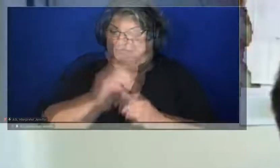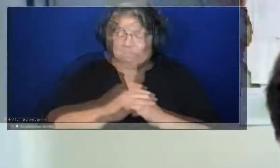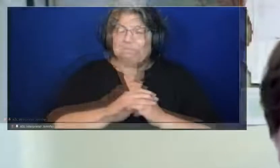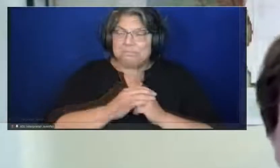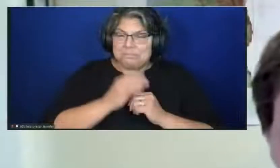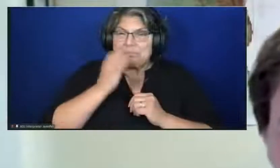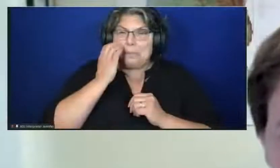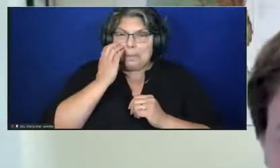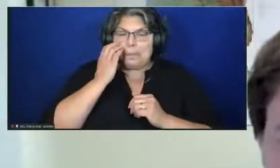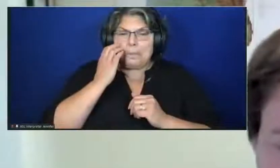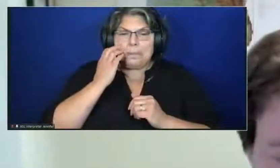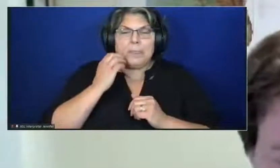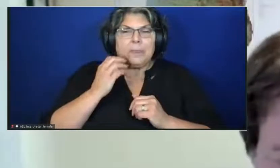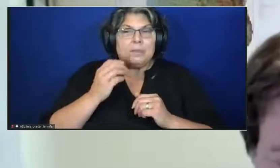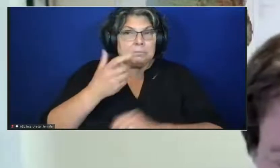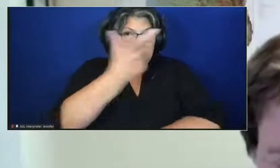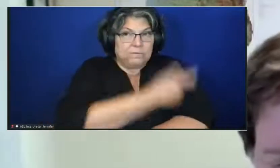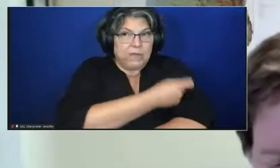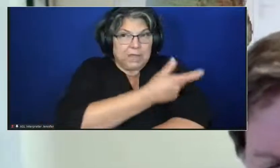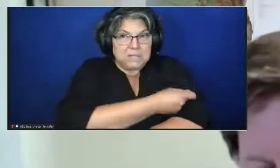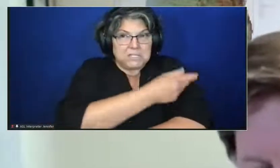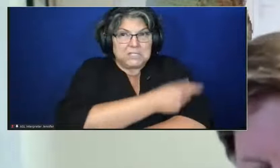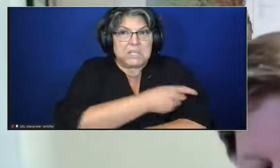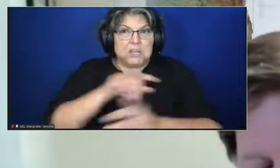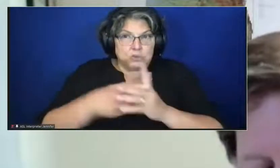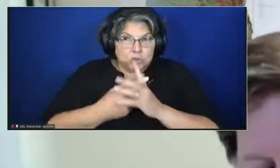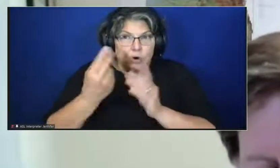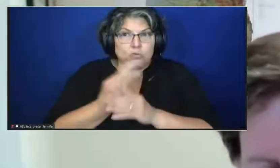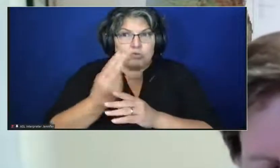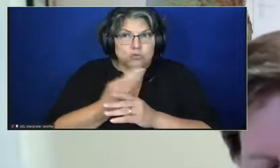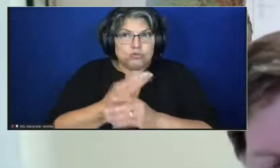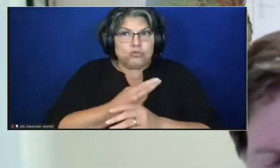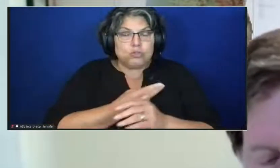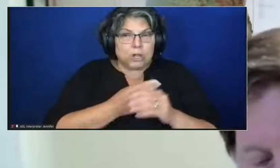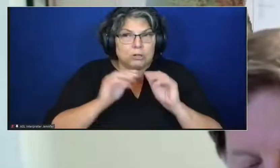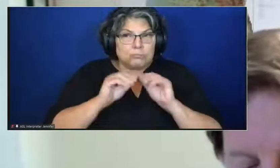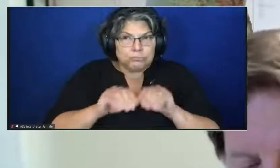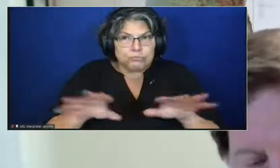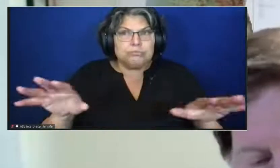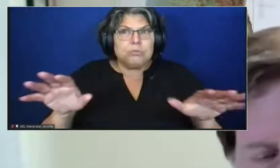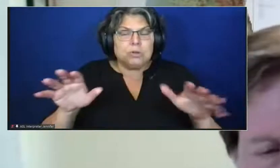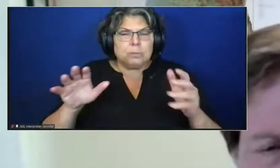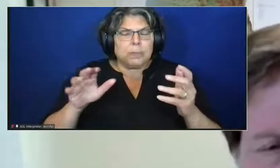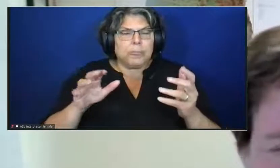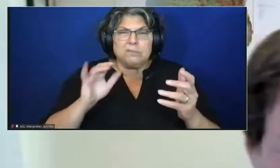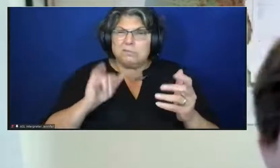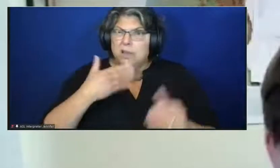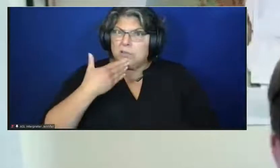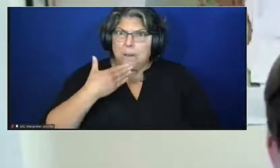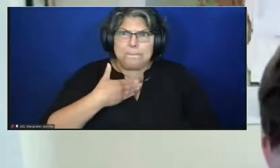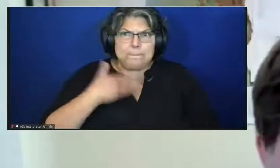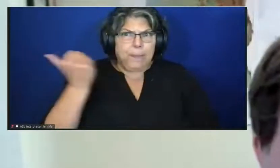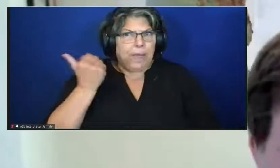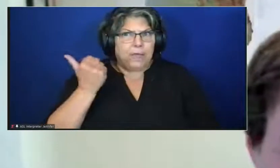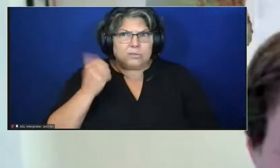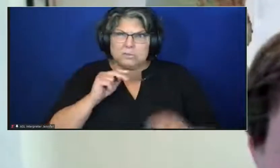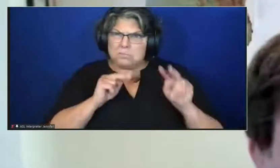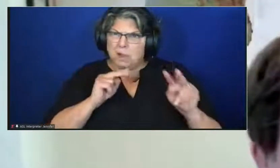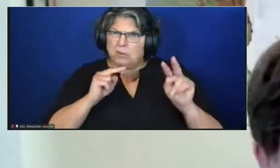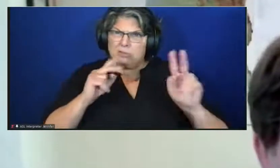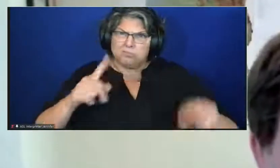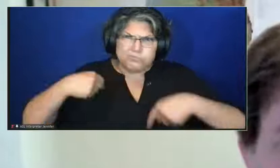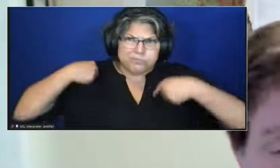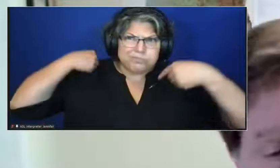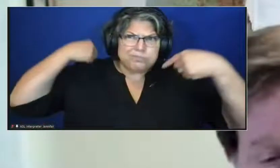rollout of vaccines is probably the best monitored of any vaccine